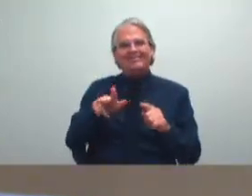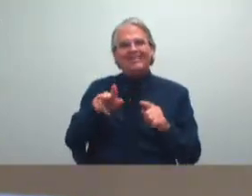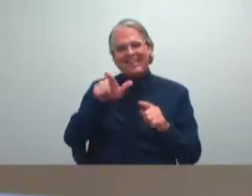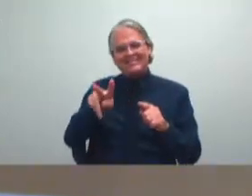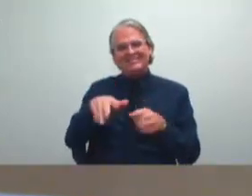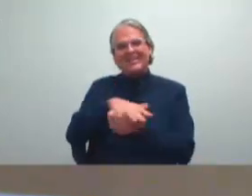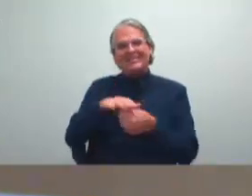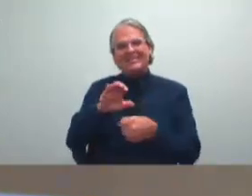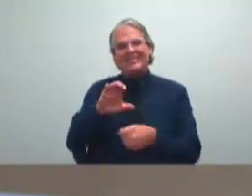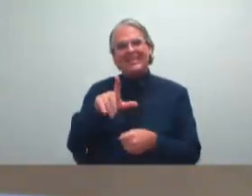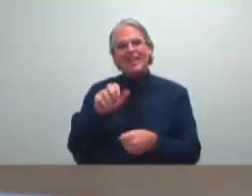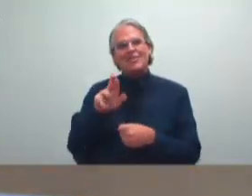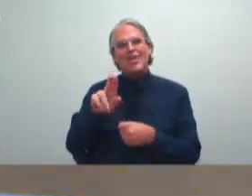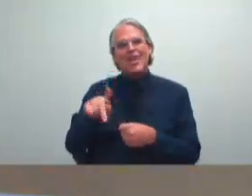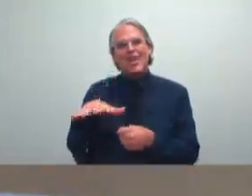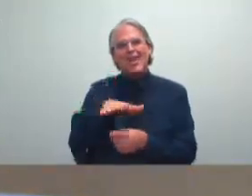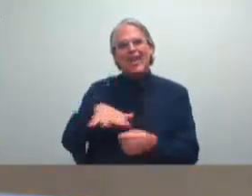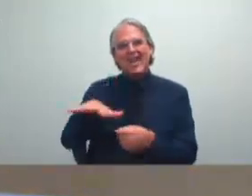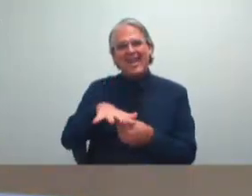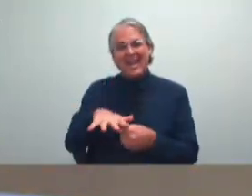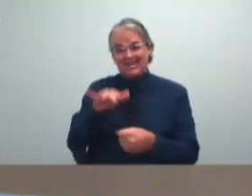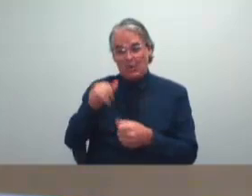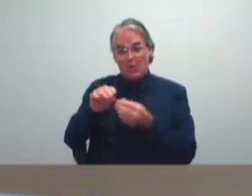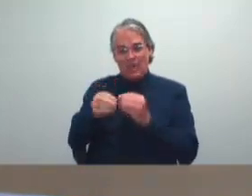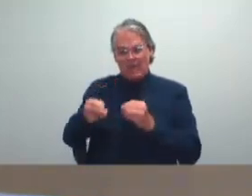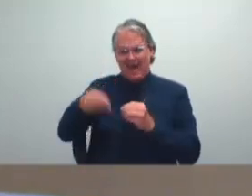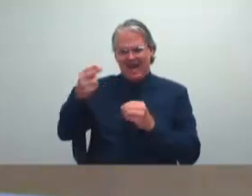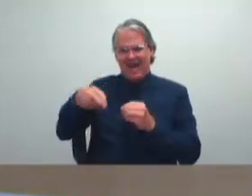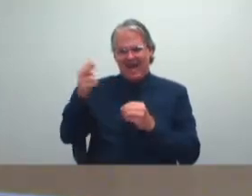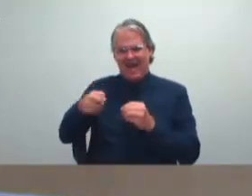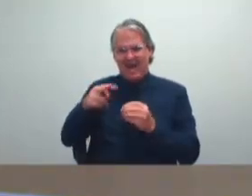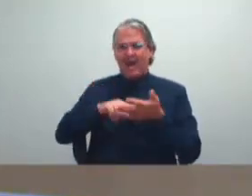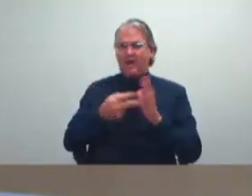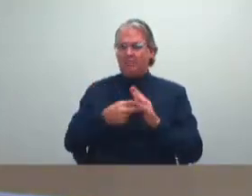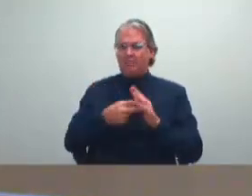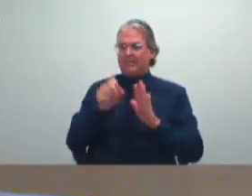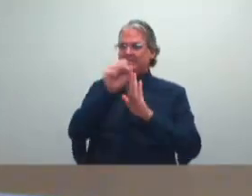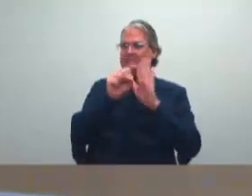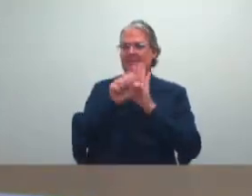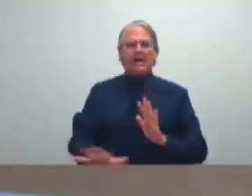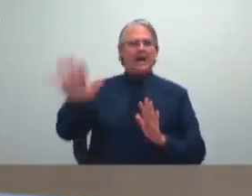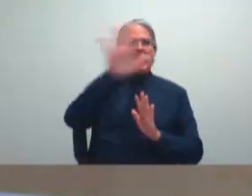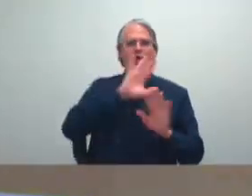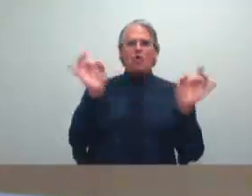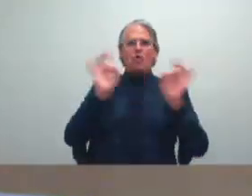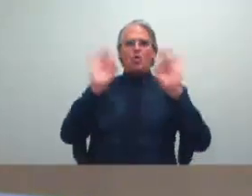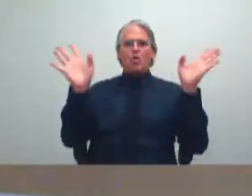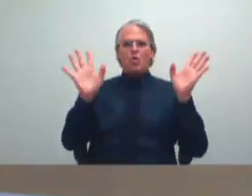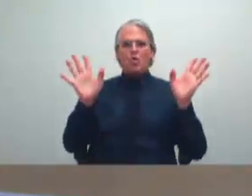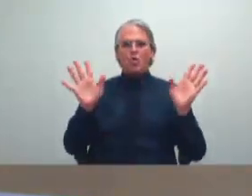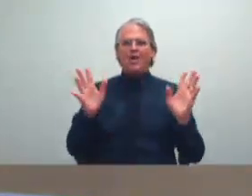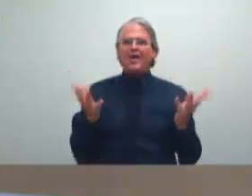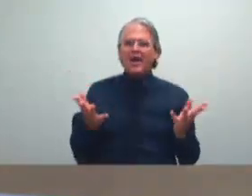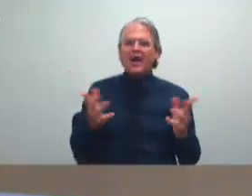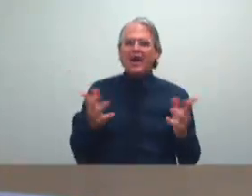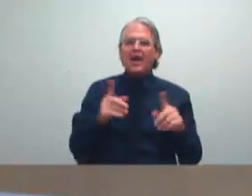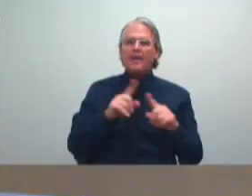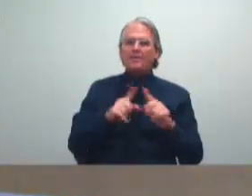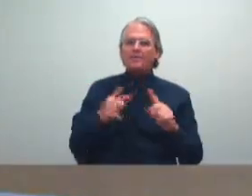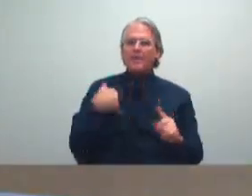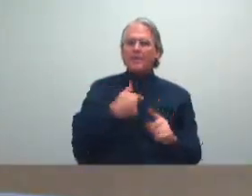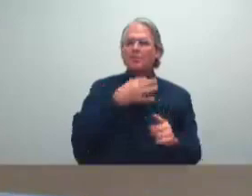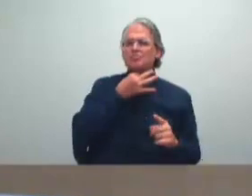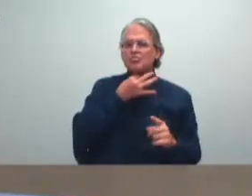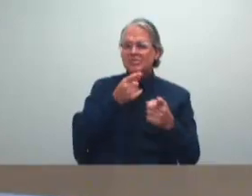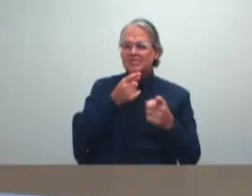often heard, and I know so many have heard, but what about us? Aren't we doing a better job? Or perhaps we are doing